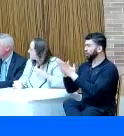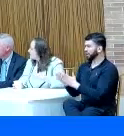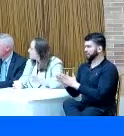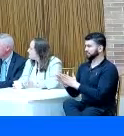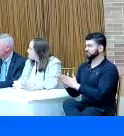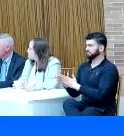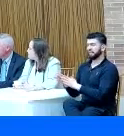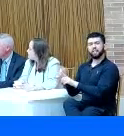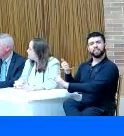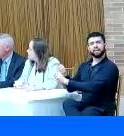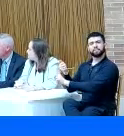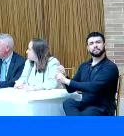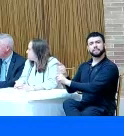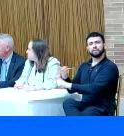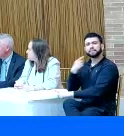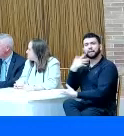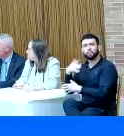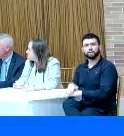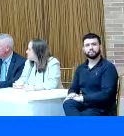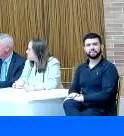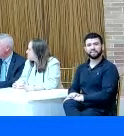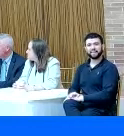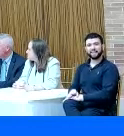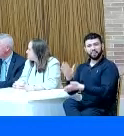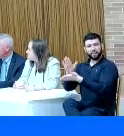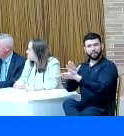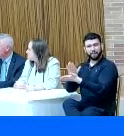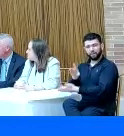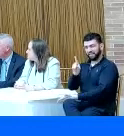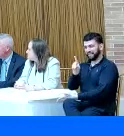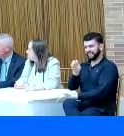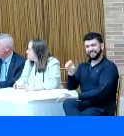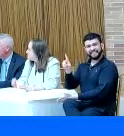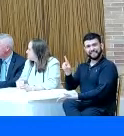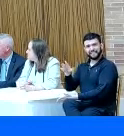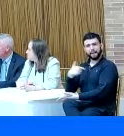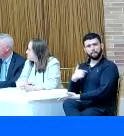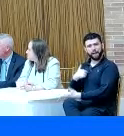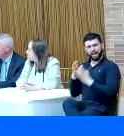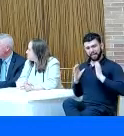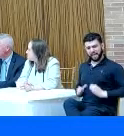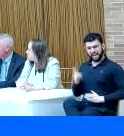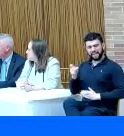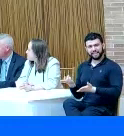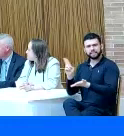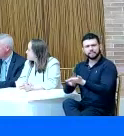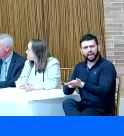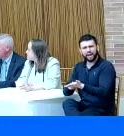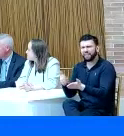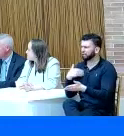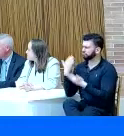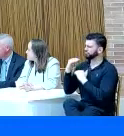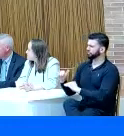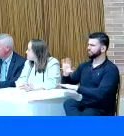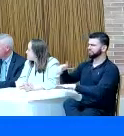fact that the deed that my client needed to sign had a deed restriction the